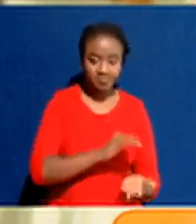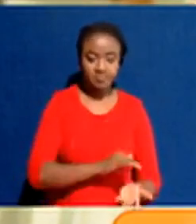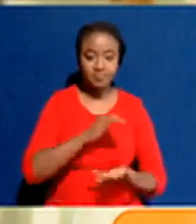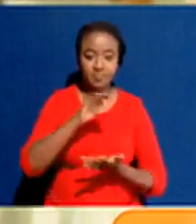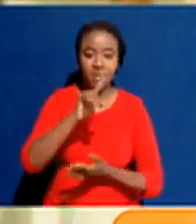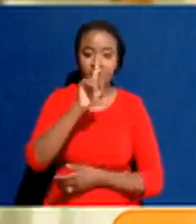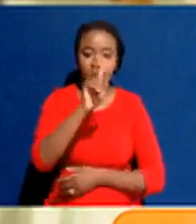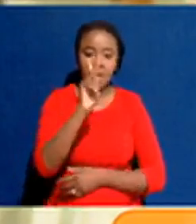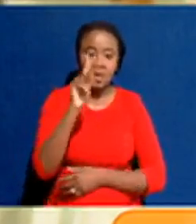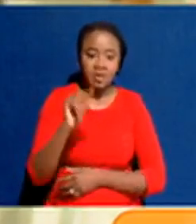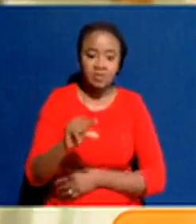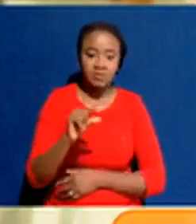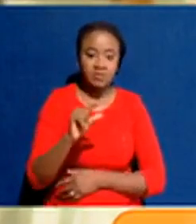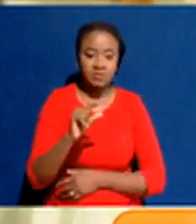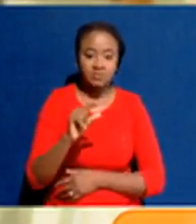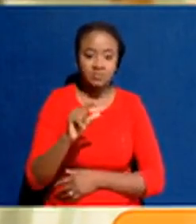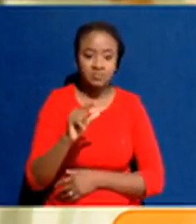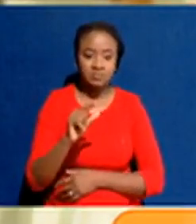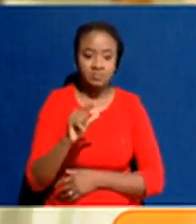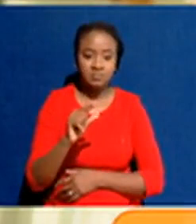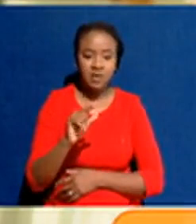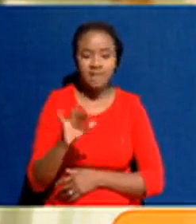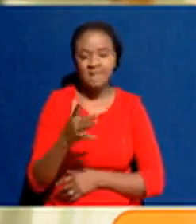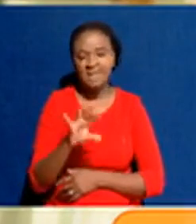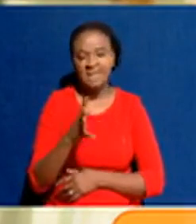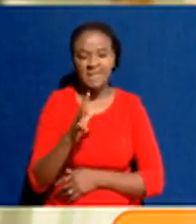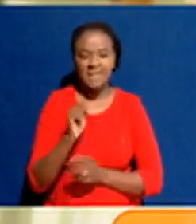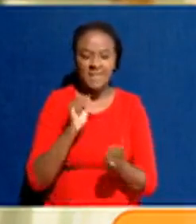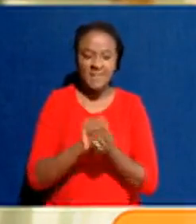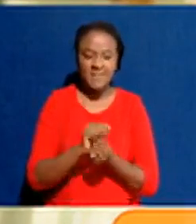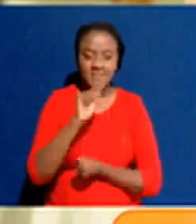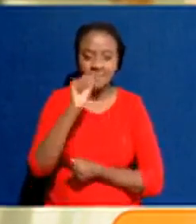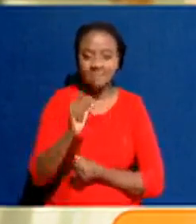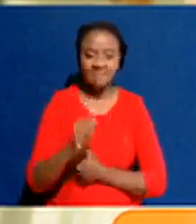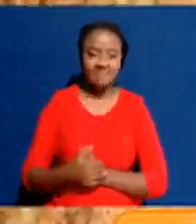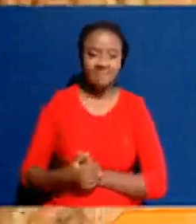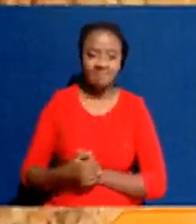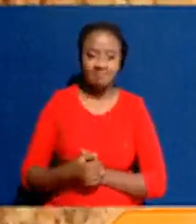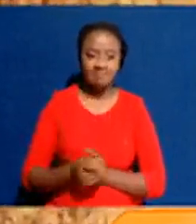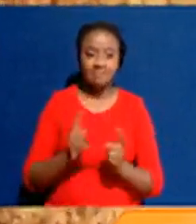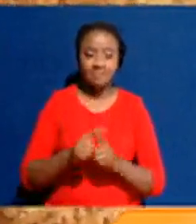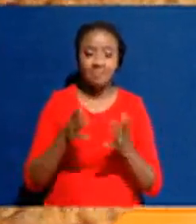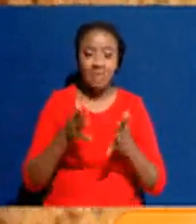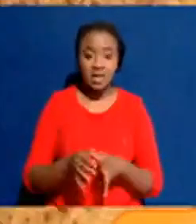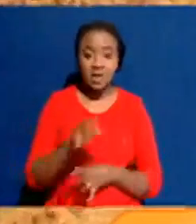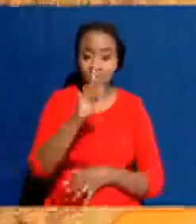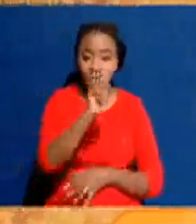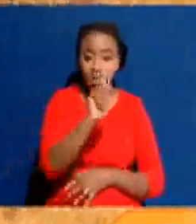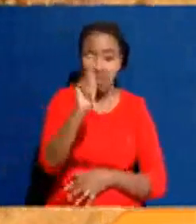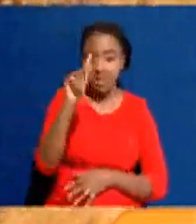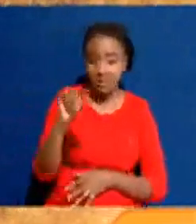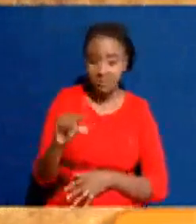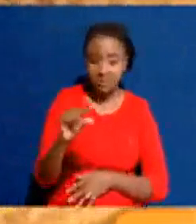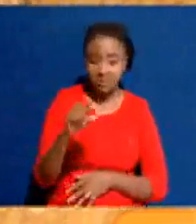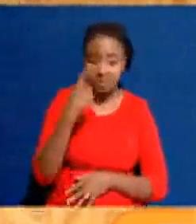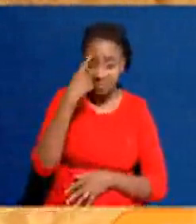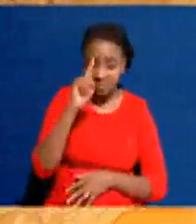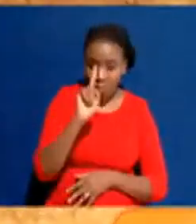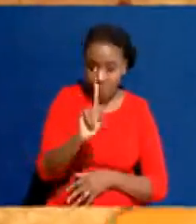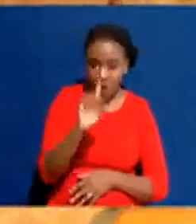would go at averagely 15 shillings. But now, 1 kilo of cassava, when it is now